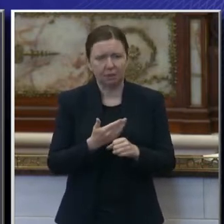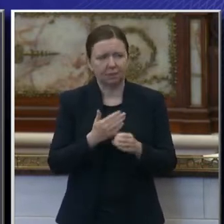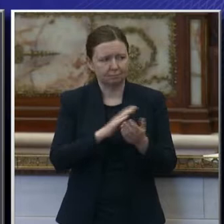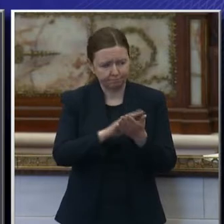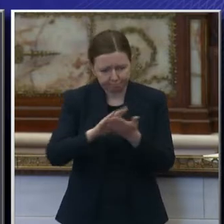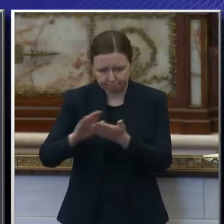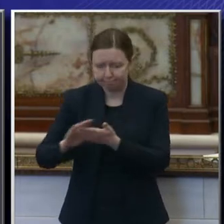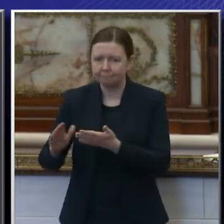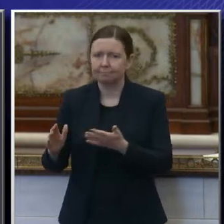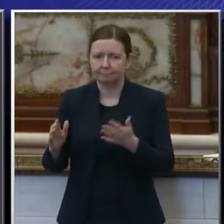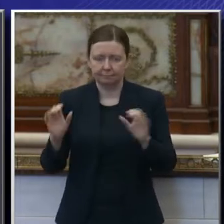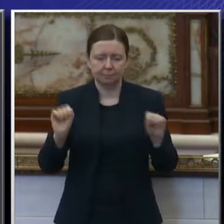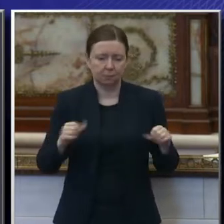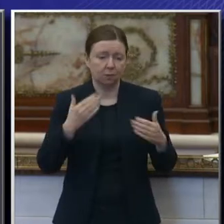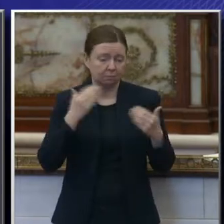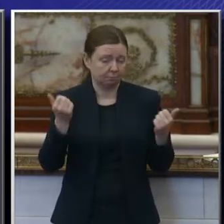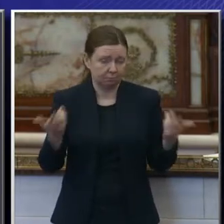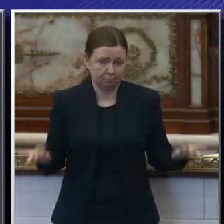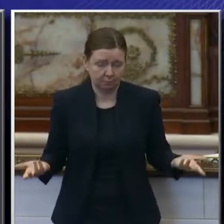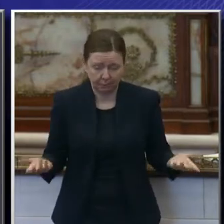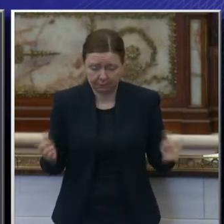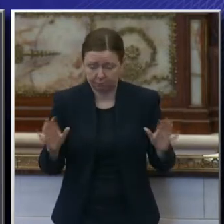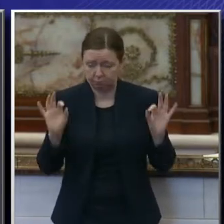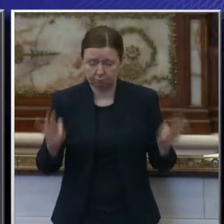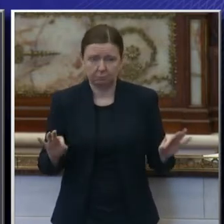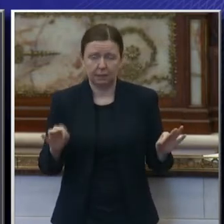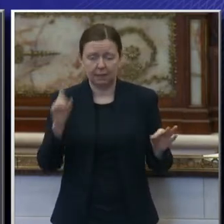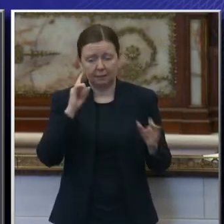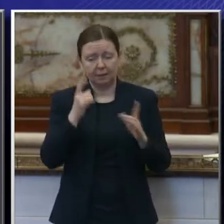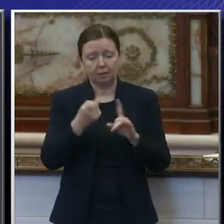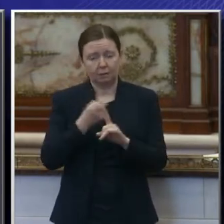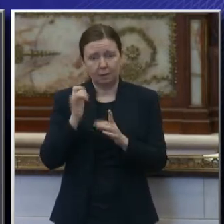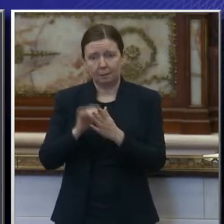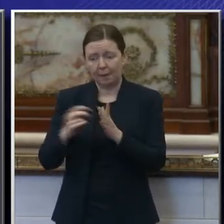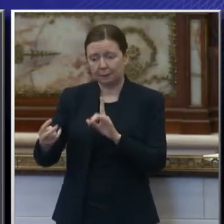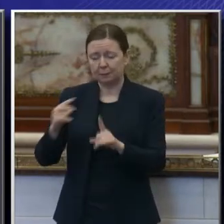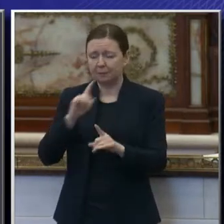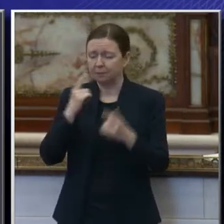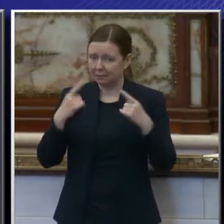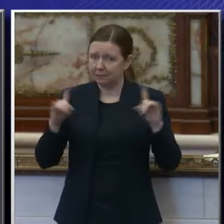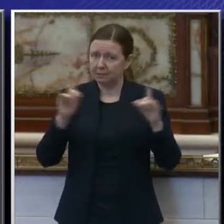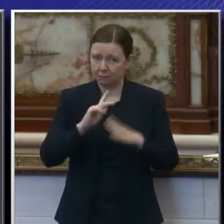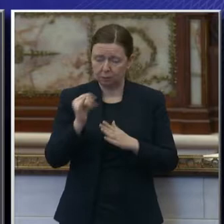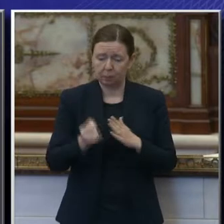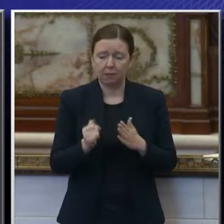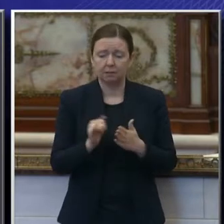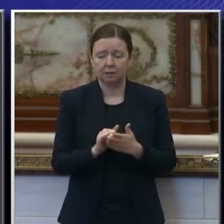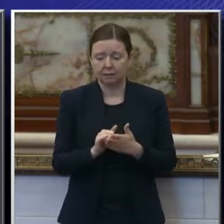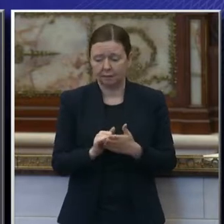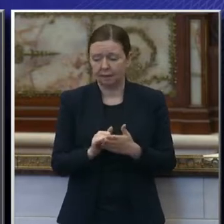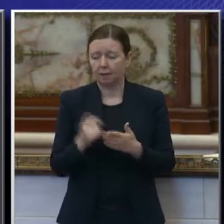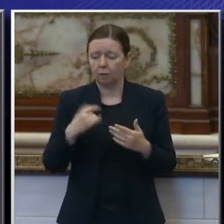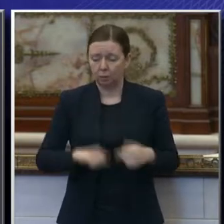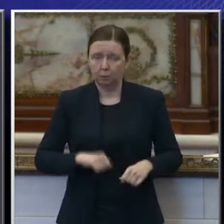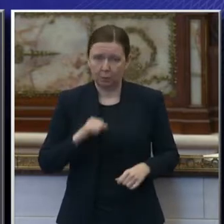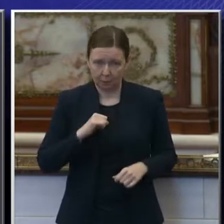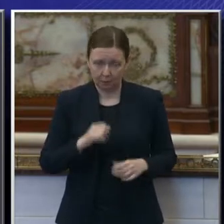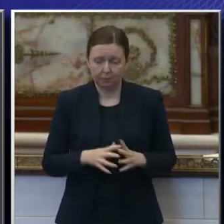better. So I think from that perspective, it's a very successful project that we're proud